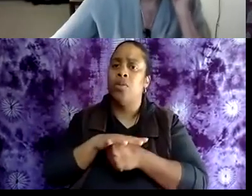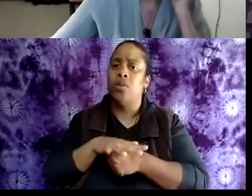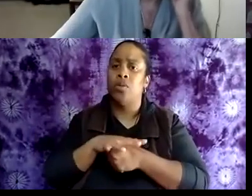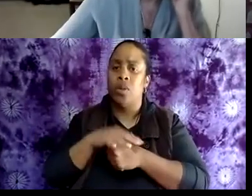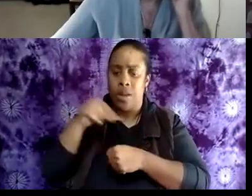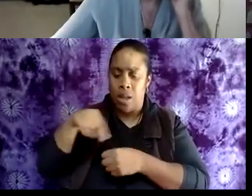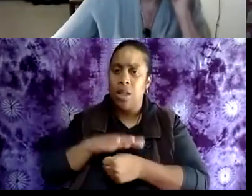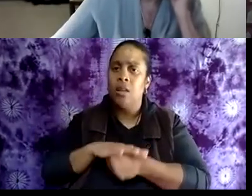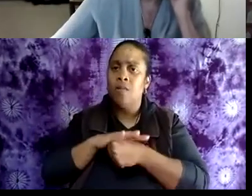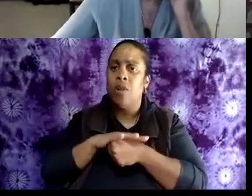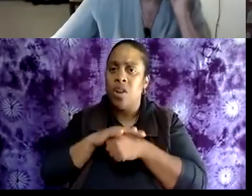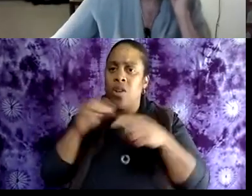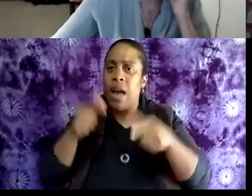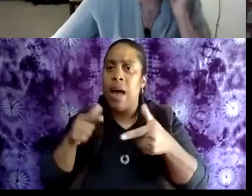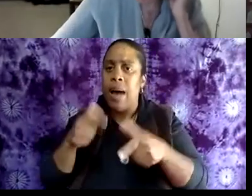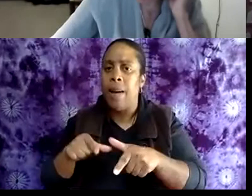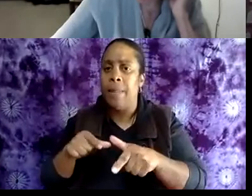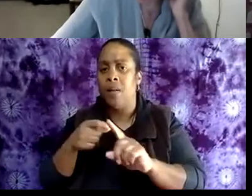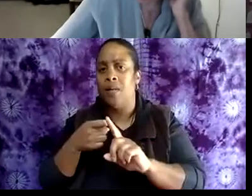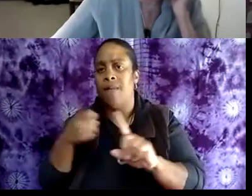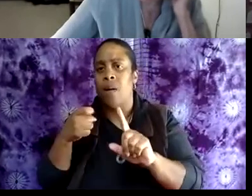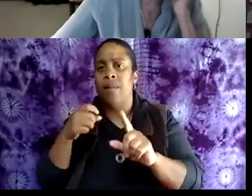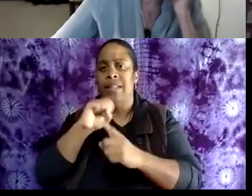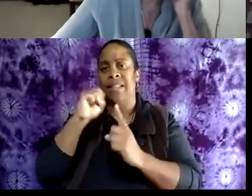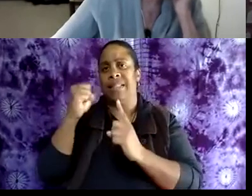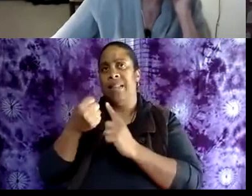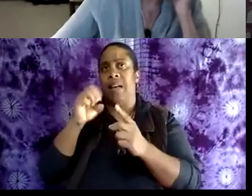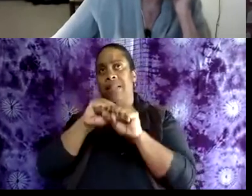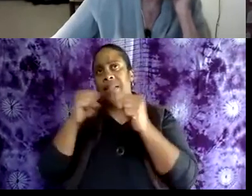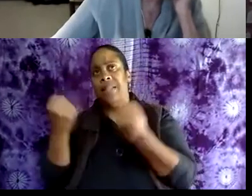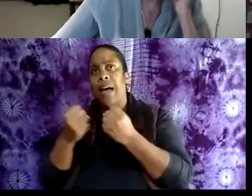comes because of the societal expectation, or the,